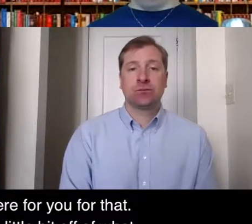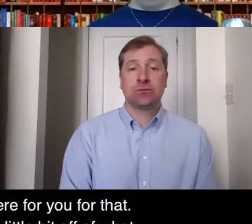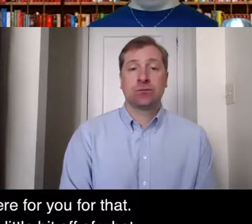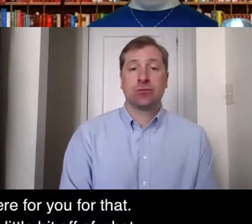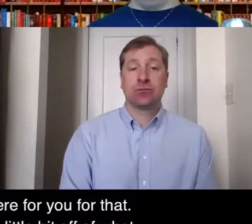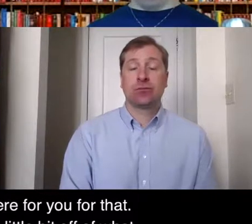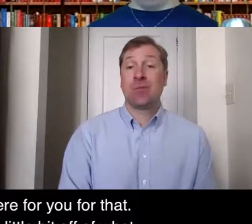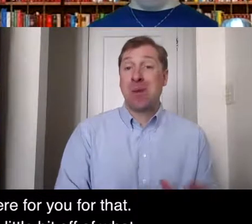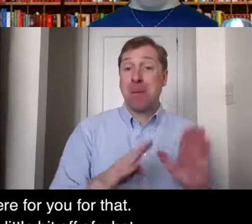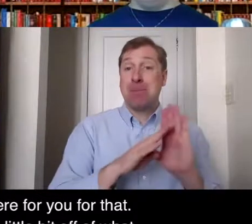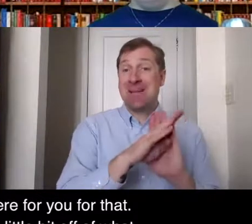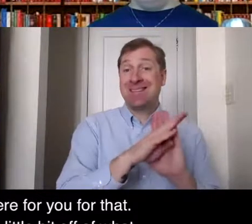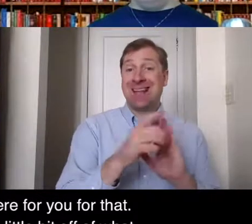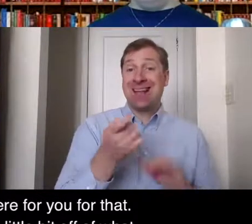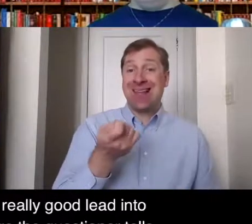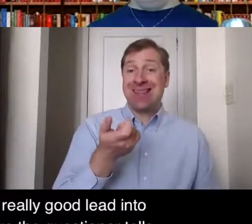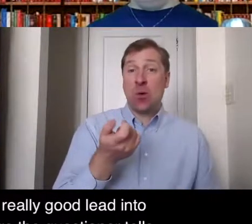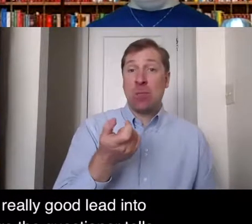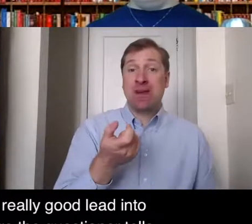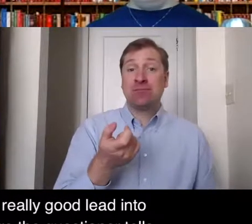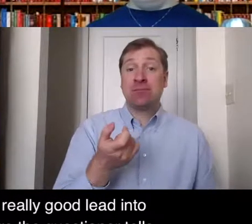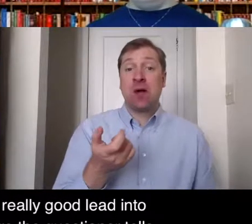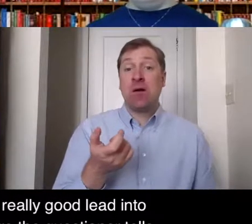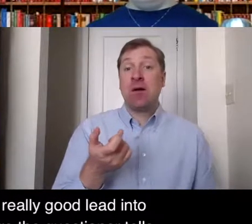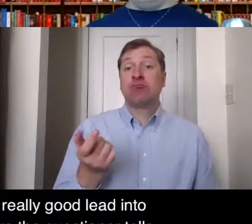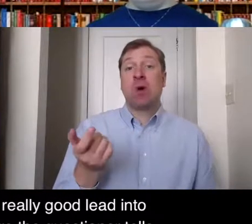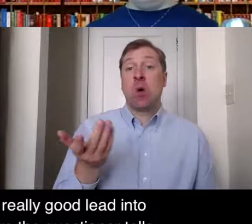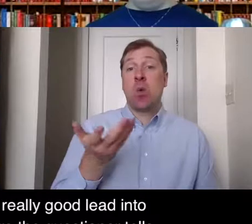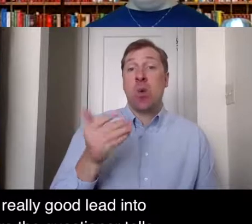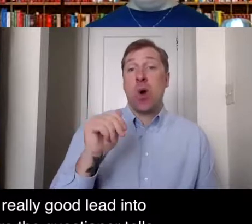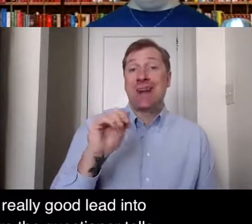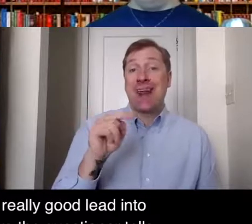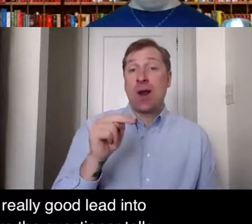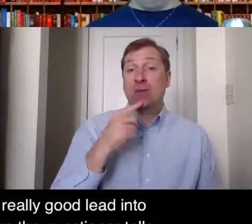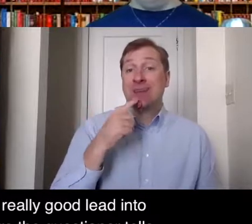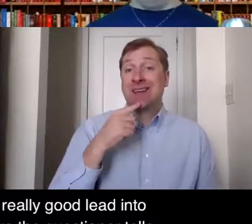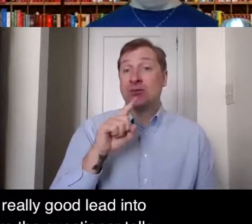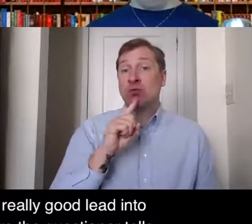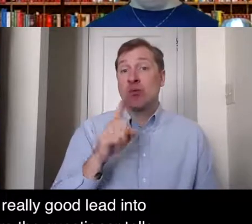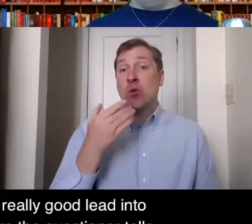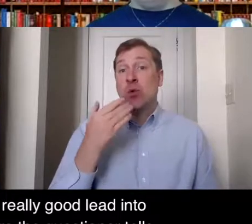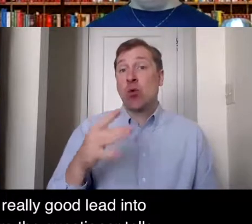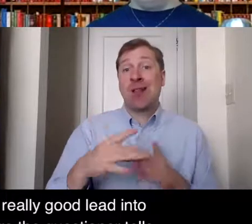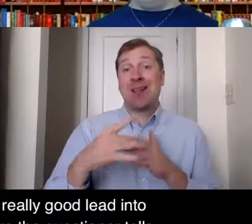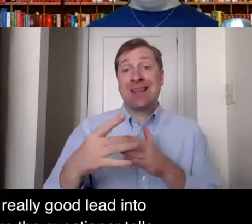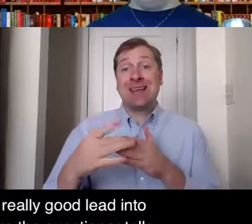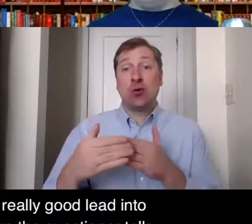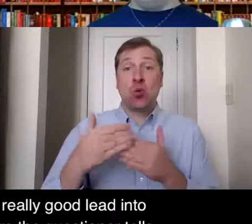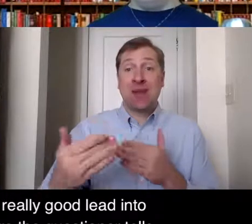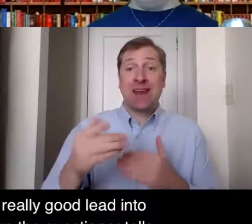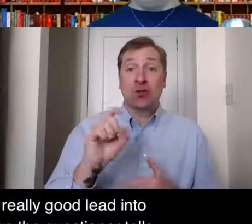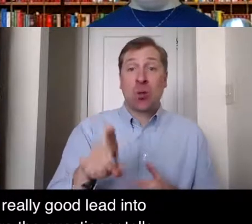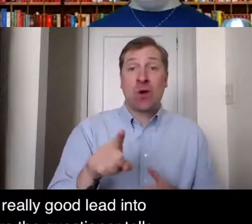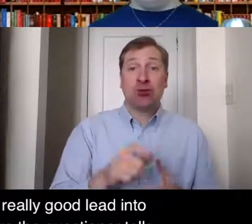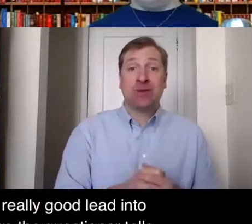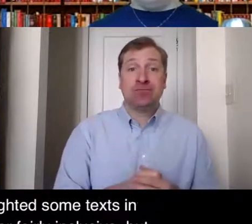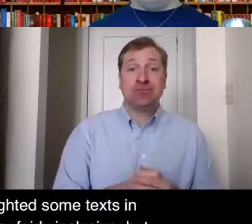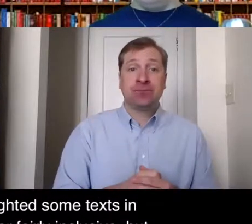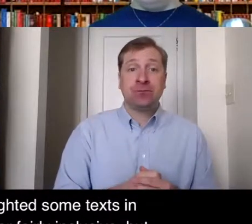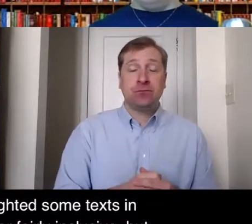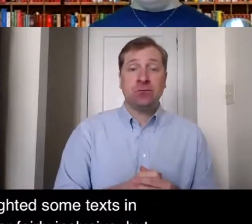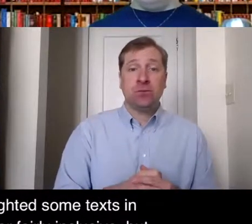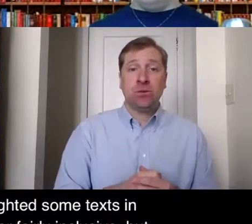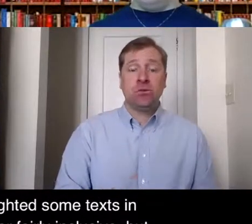Building a little bit of what Aaron just said, it's a real good lead into the next question, where the questioner tells